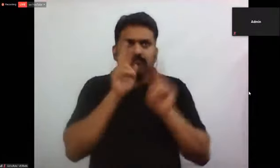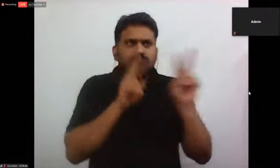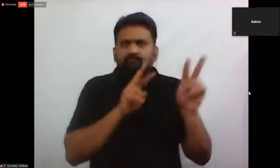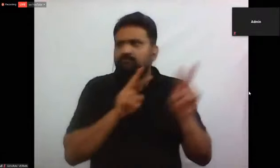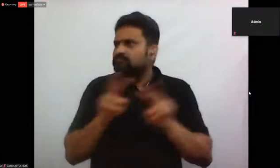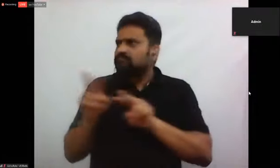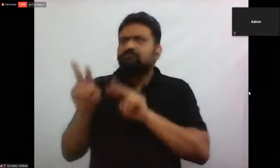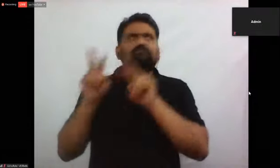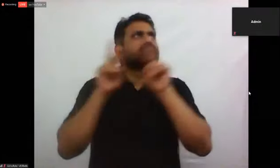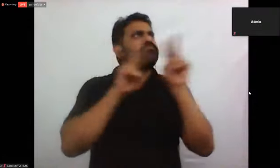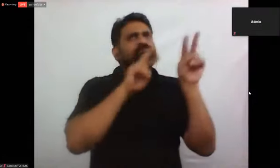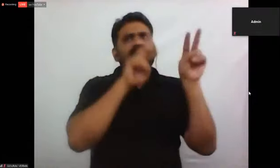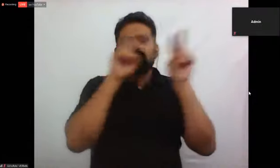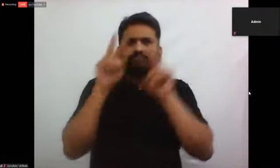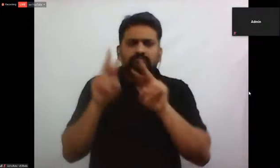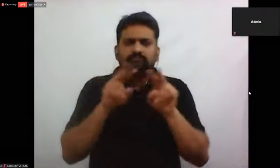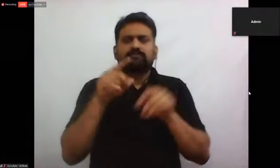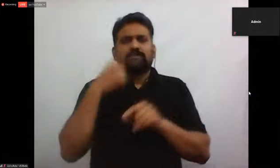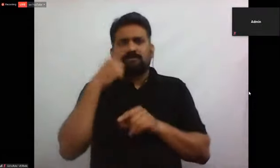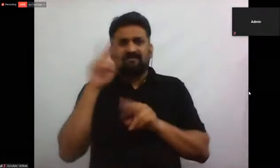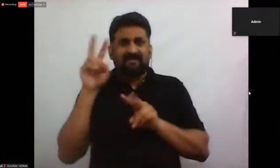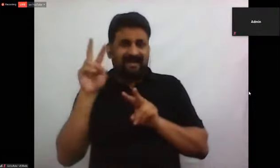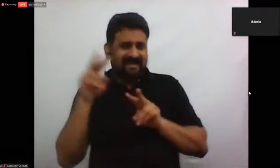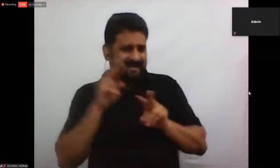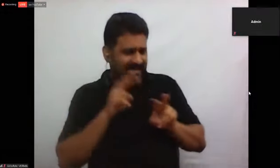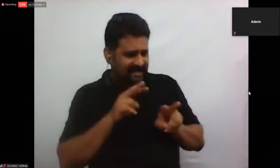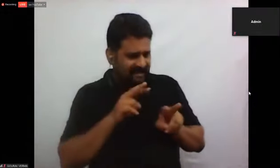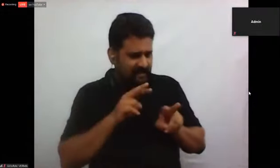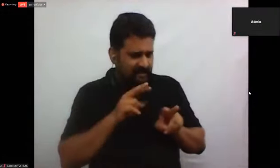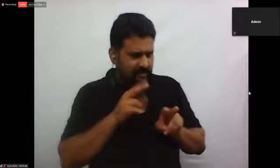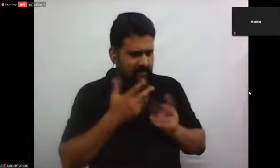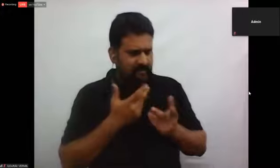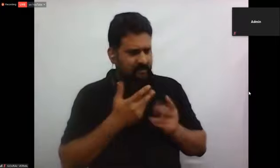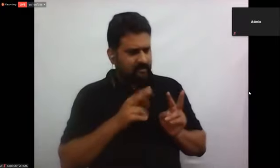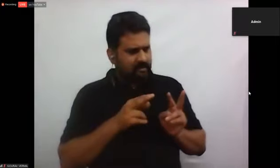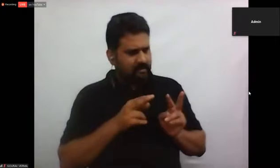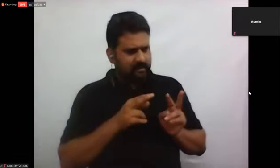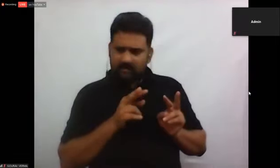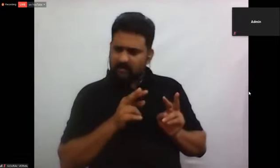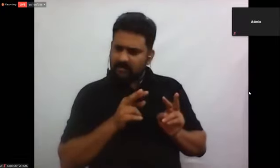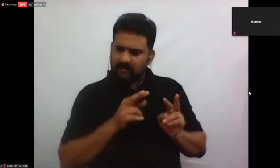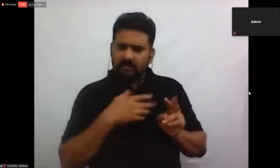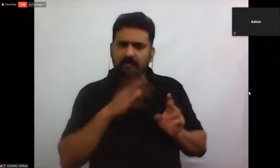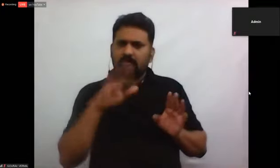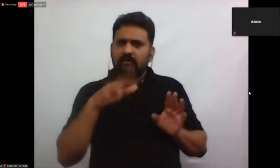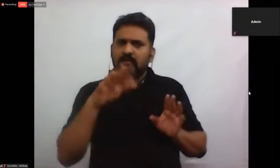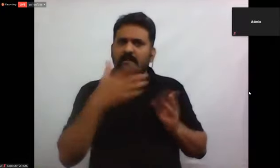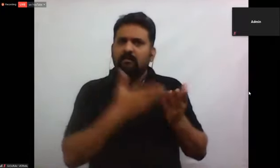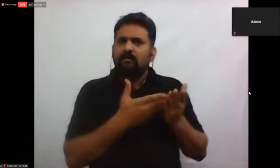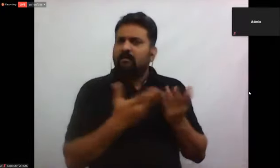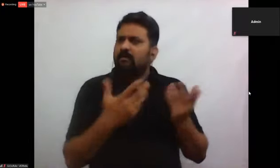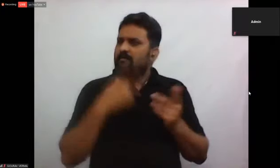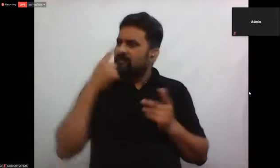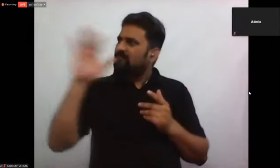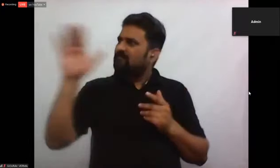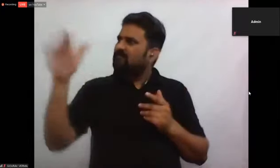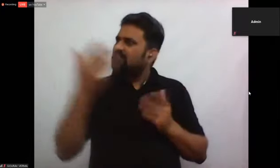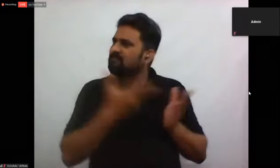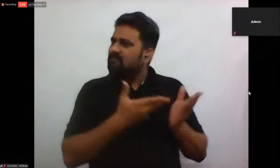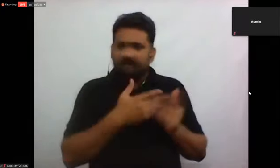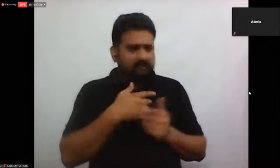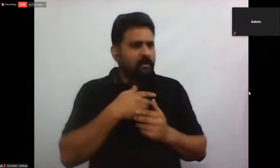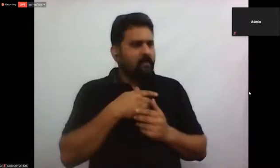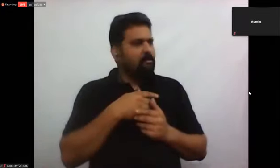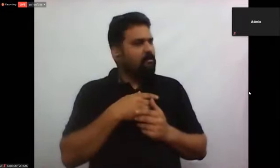this. So the mother was looking at all this, and when we pointed this out to the mother, she said, "Yes, in the